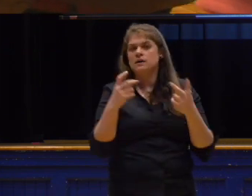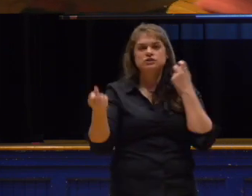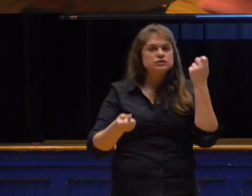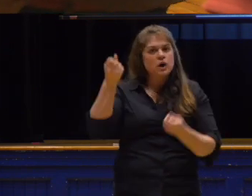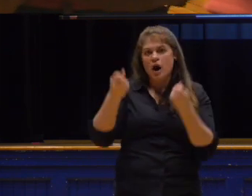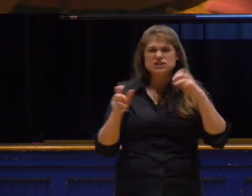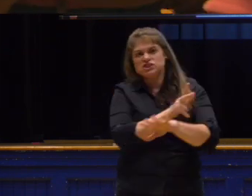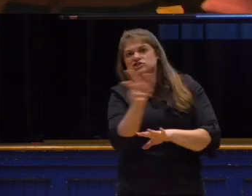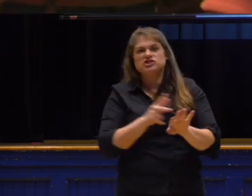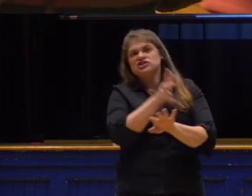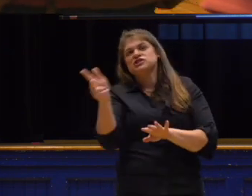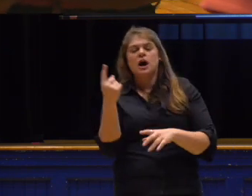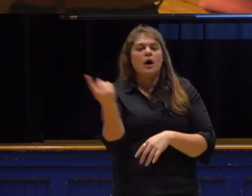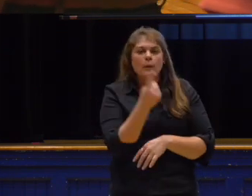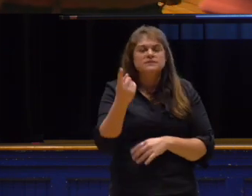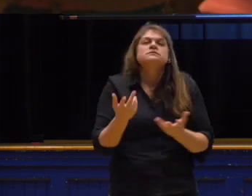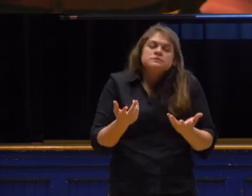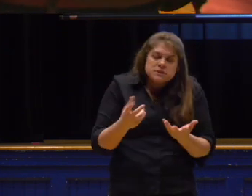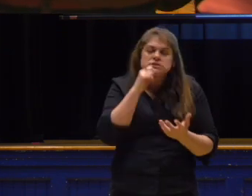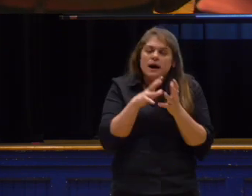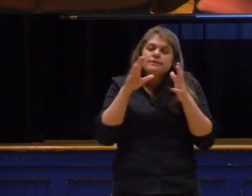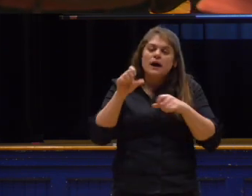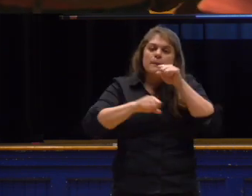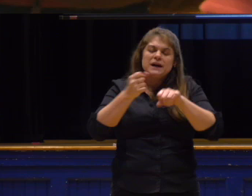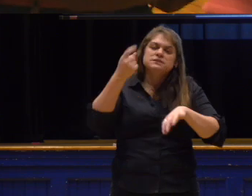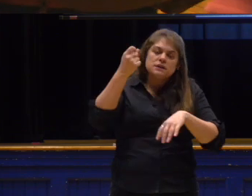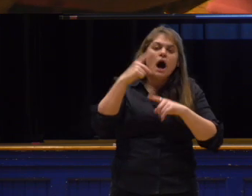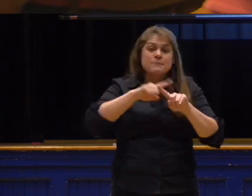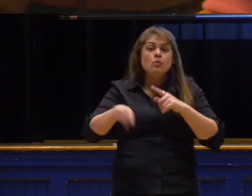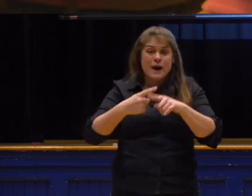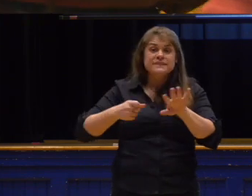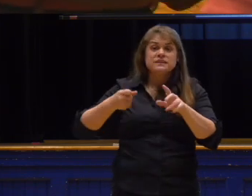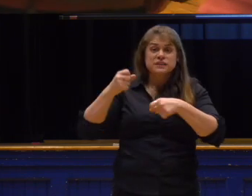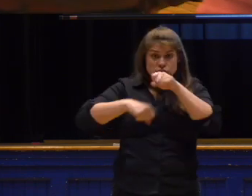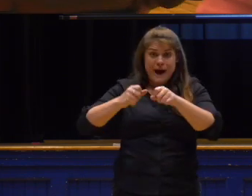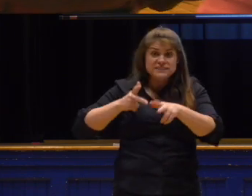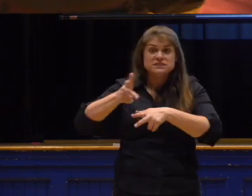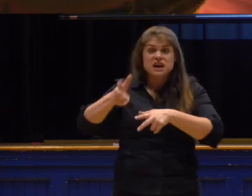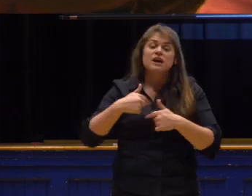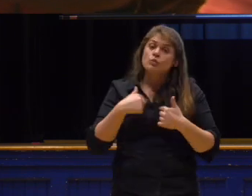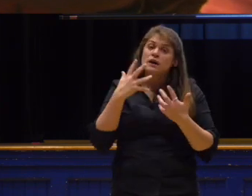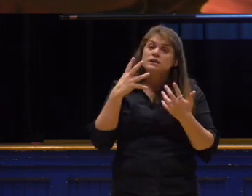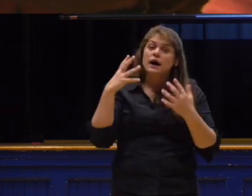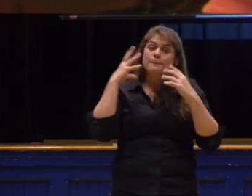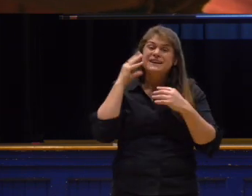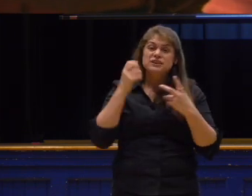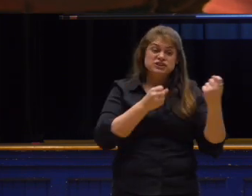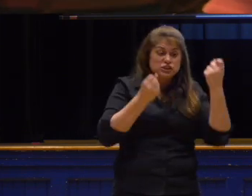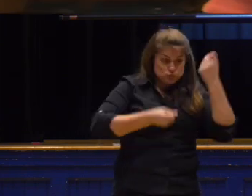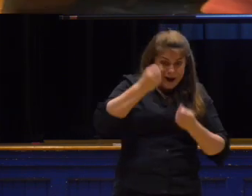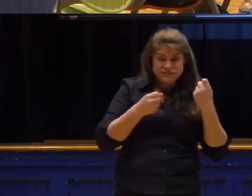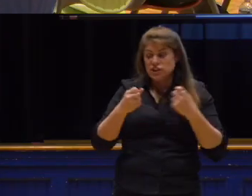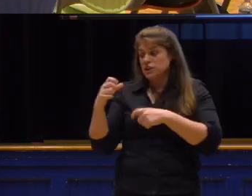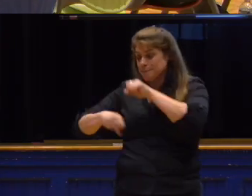the time driving through the bikeways. Yes, there are not a lot of bikes, but when there are going to be some accidents, and that's not going to be good.